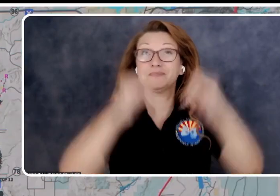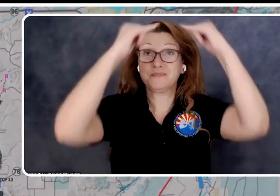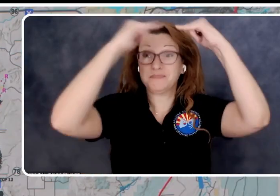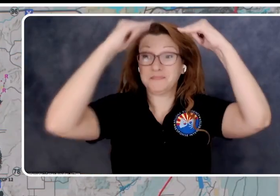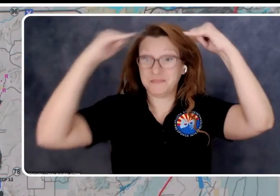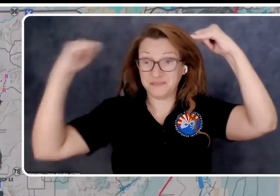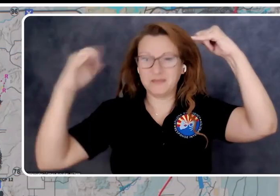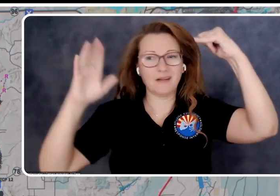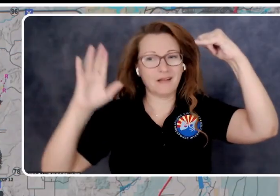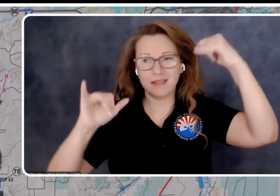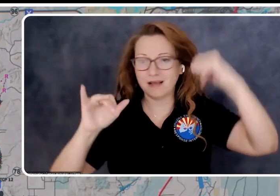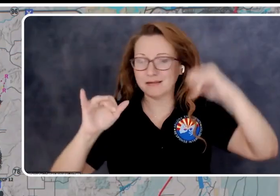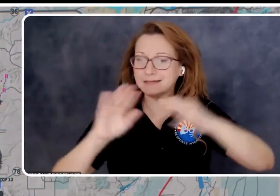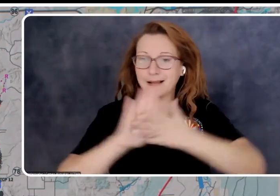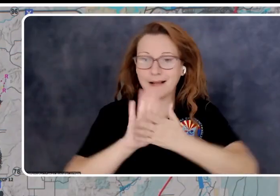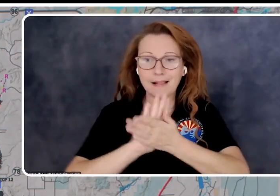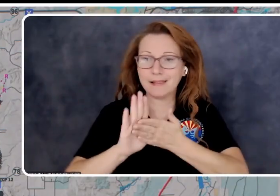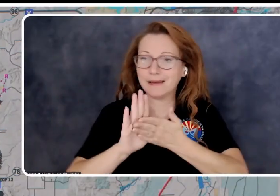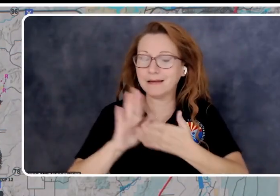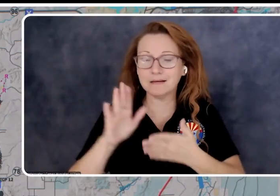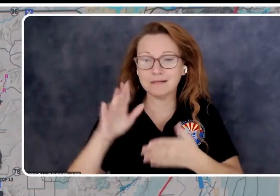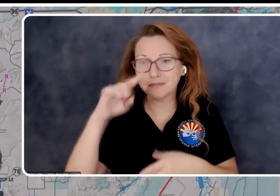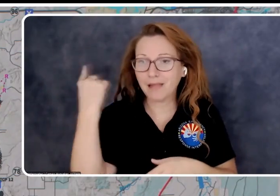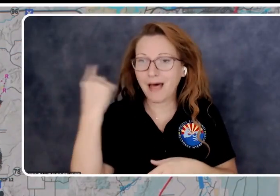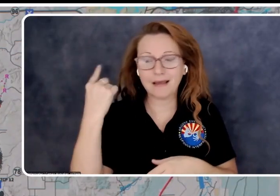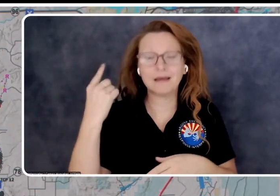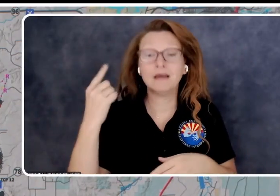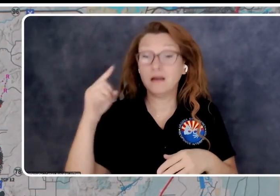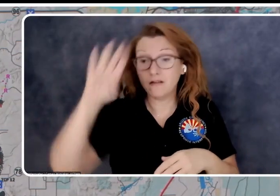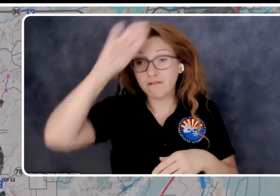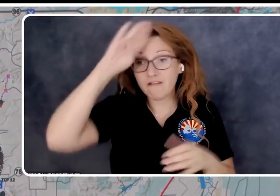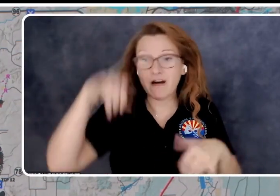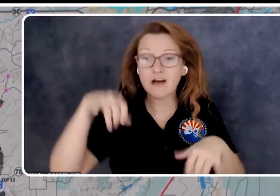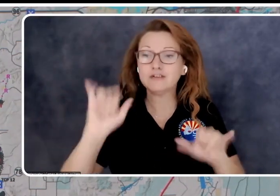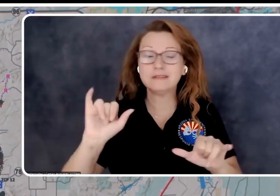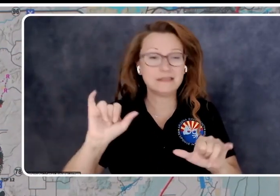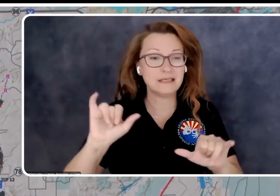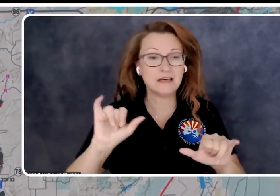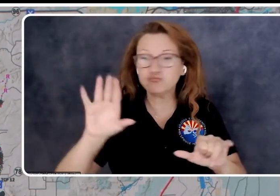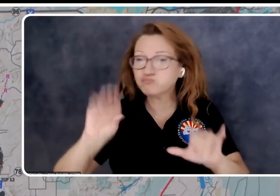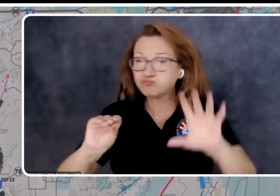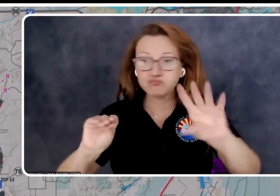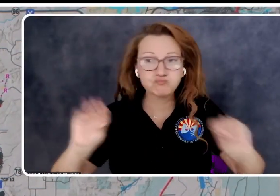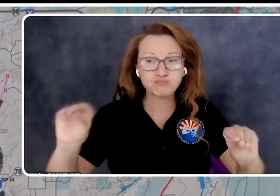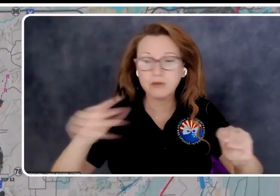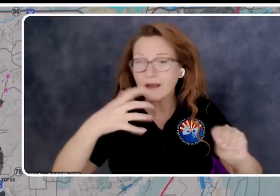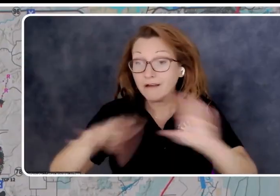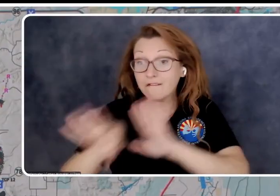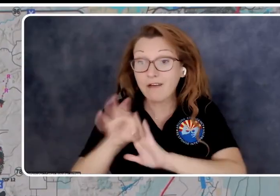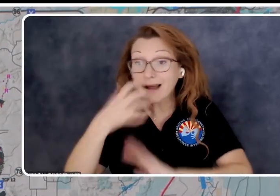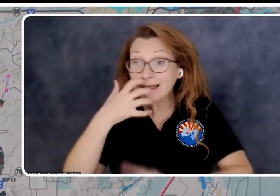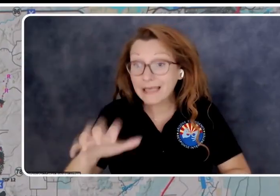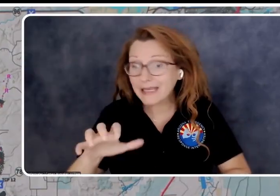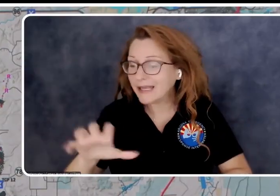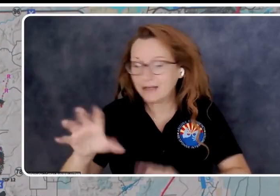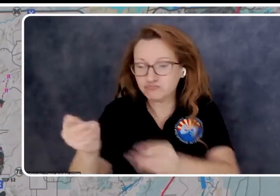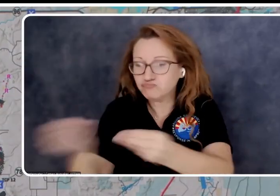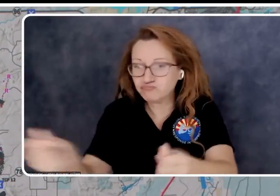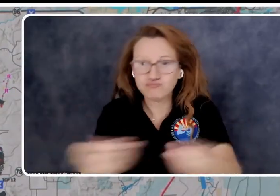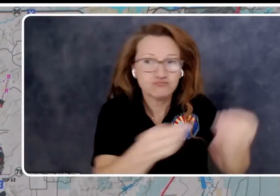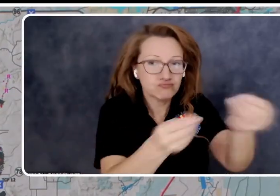edge, folks are continuing just mopping and securing along that edge. Where we don't have black indicated on the map in here, these are just